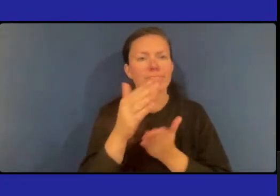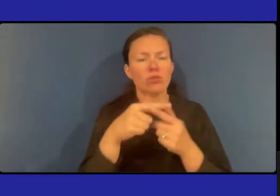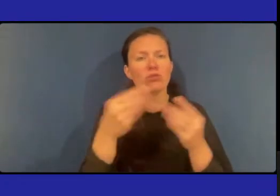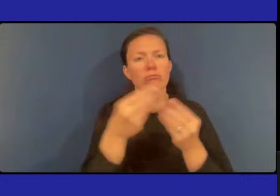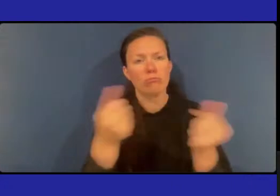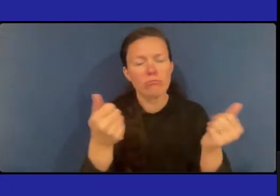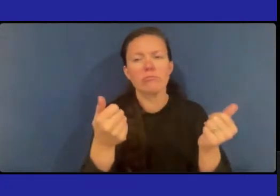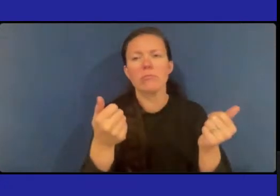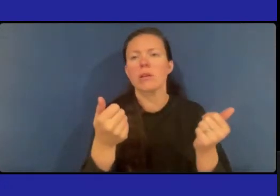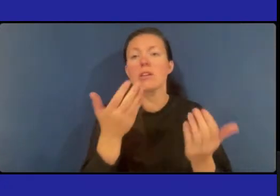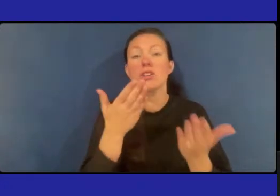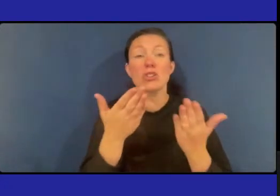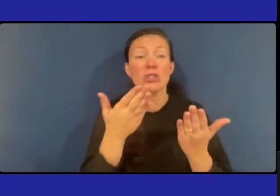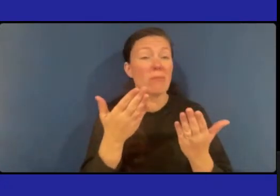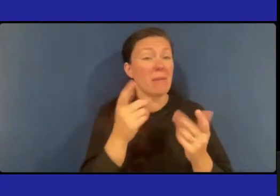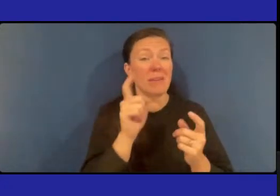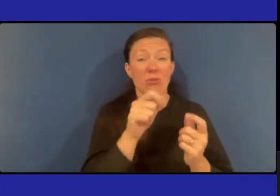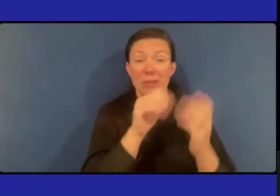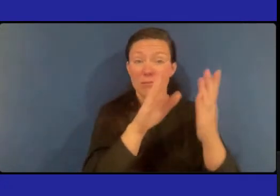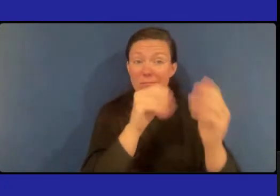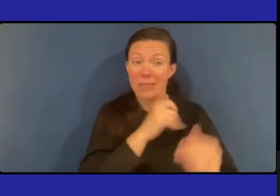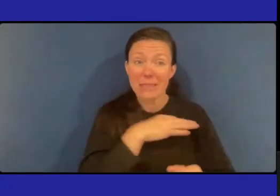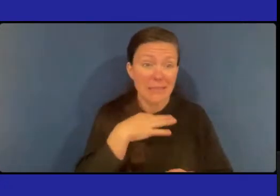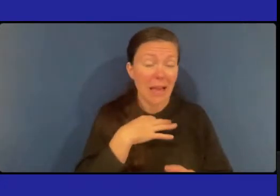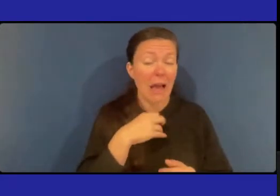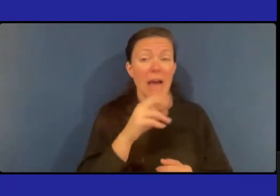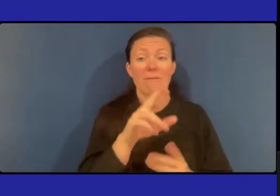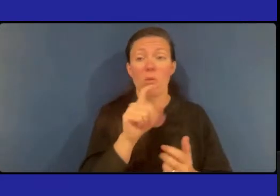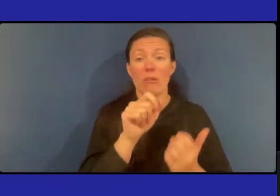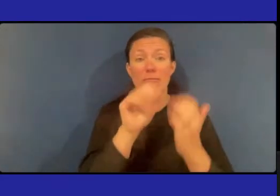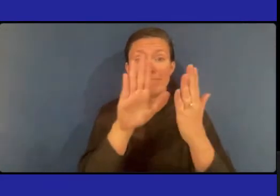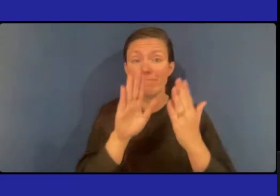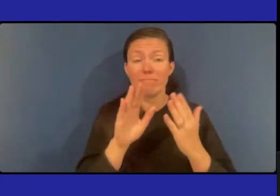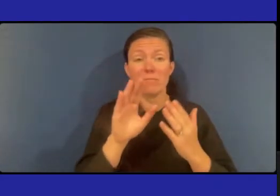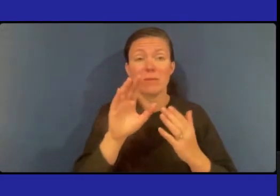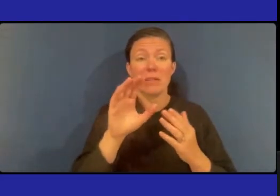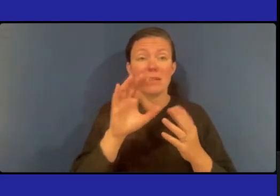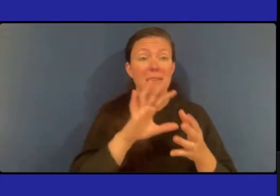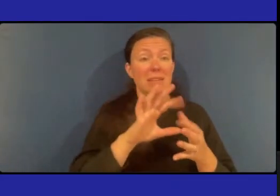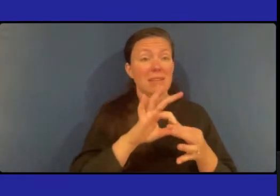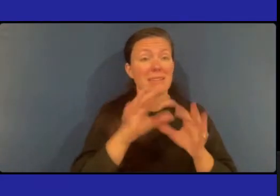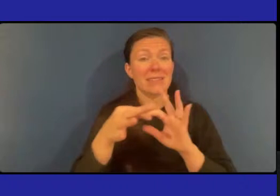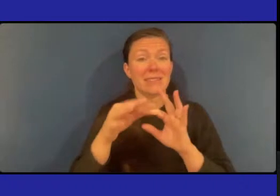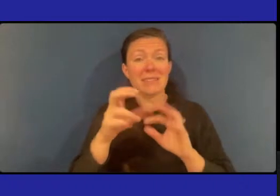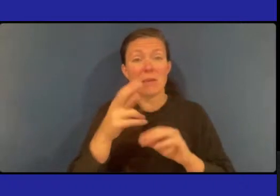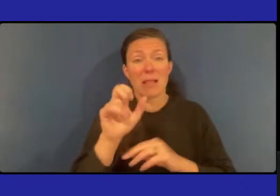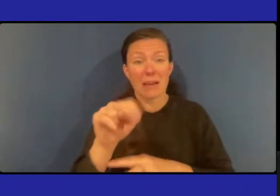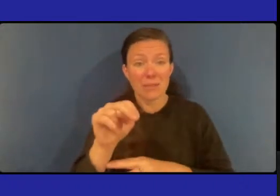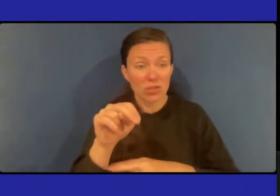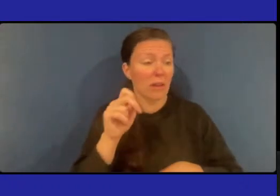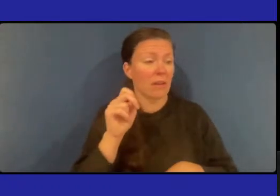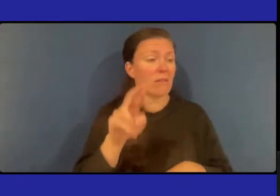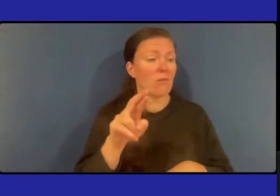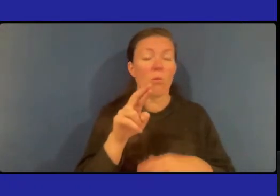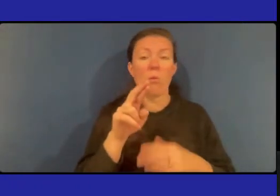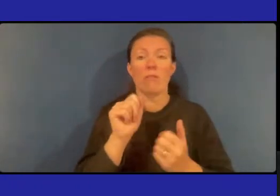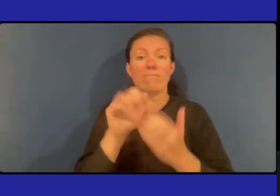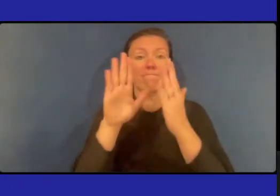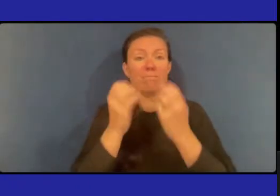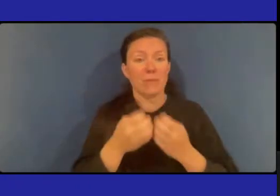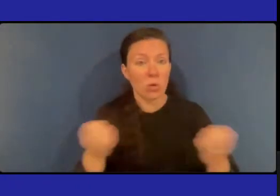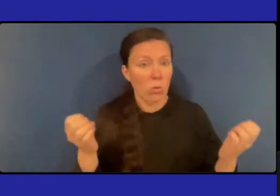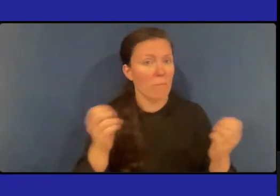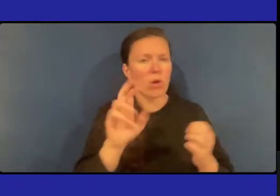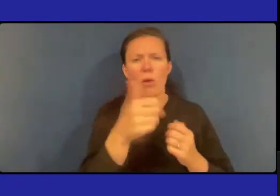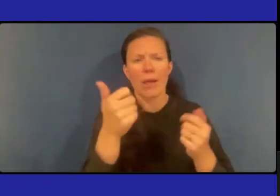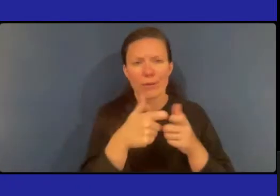of personnel or supply chain or some kind of systems error. And I'd like the board and the committee to know that this